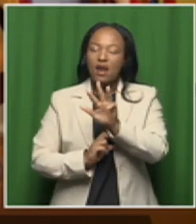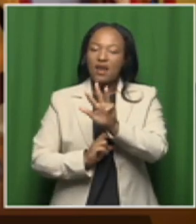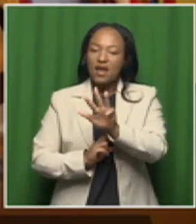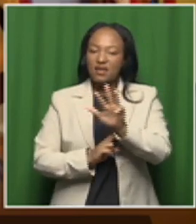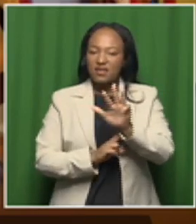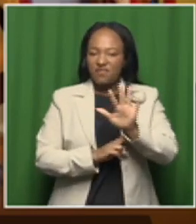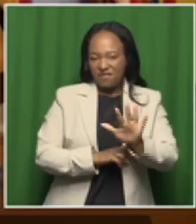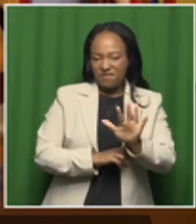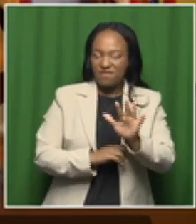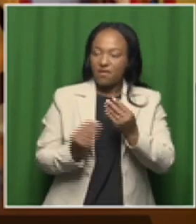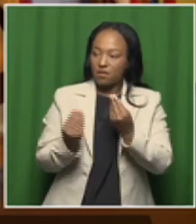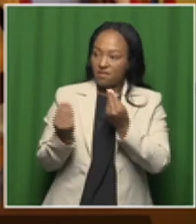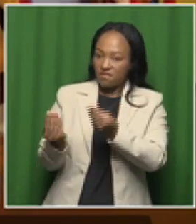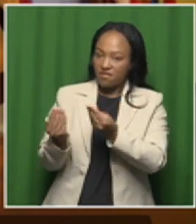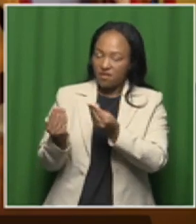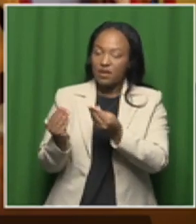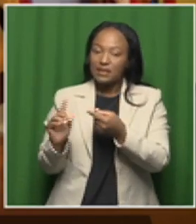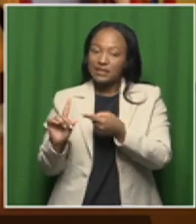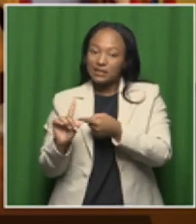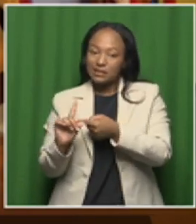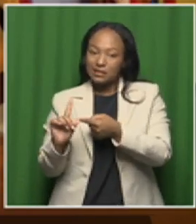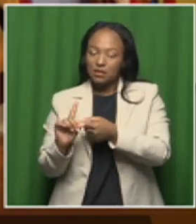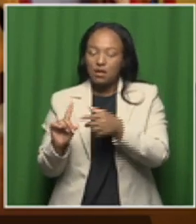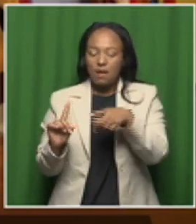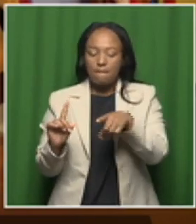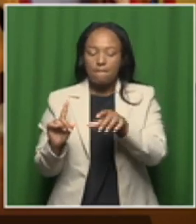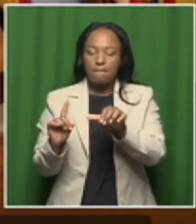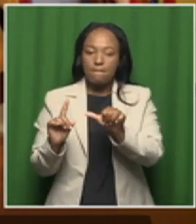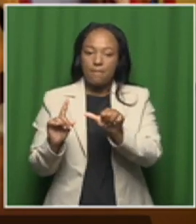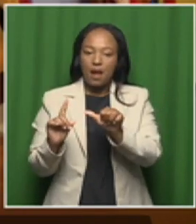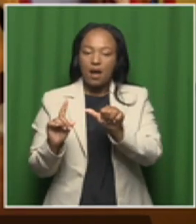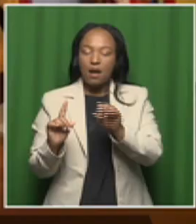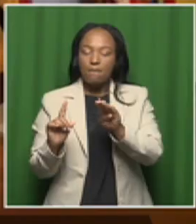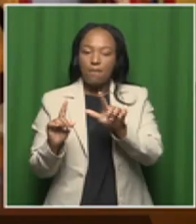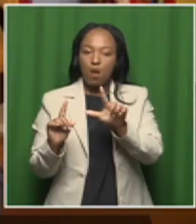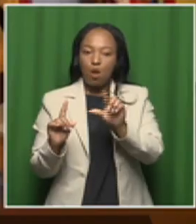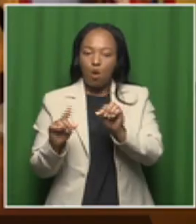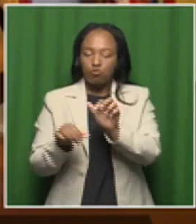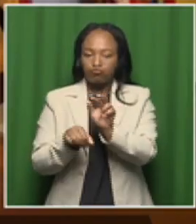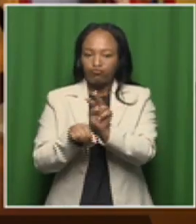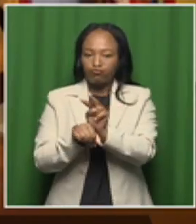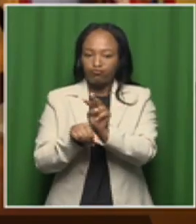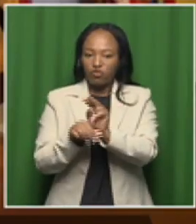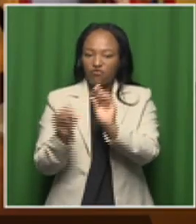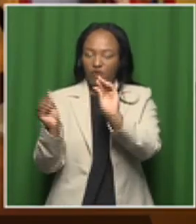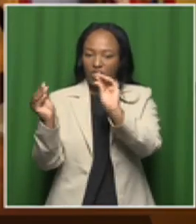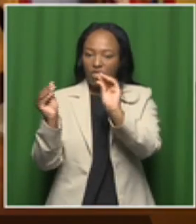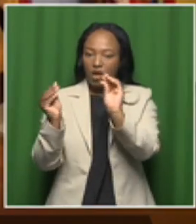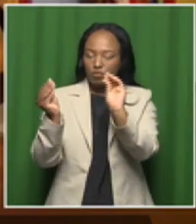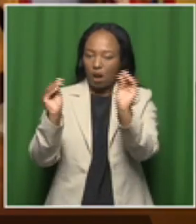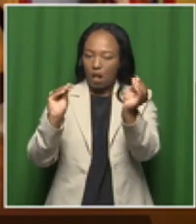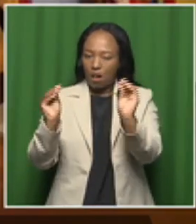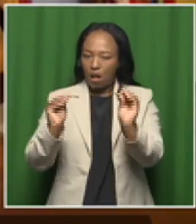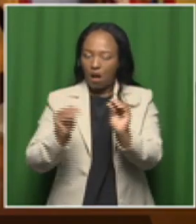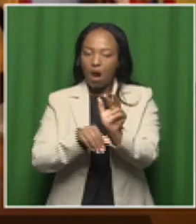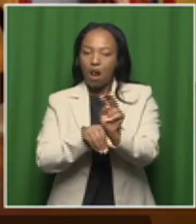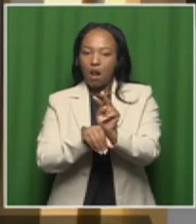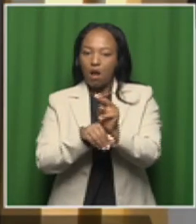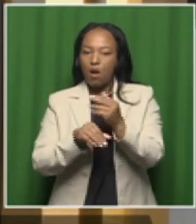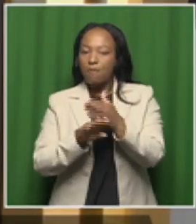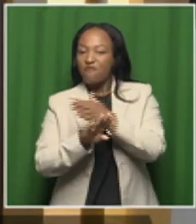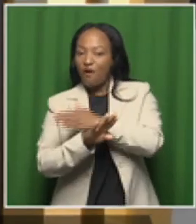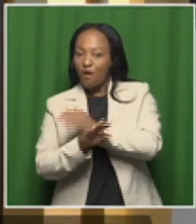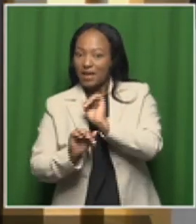also told that Pablo Picasso personally supervised the production of the tapestry based on his original